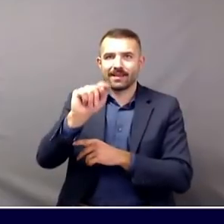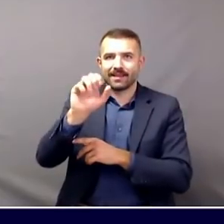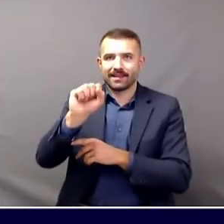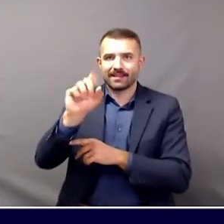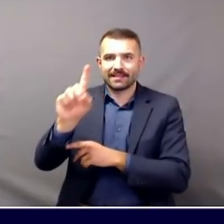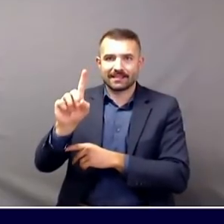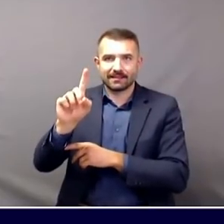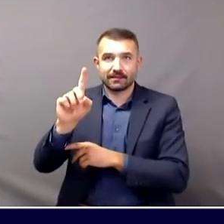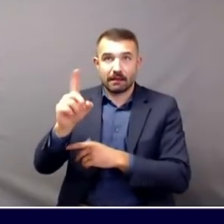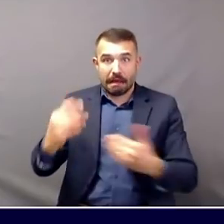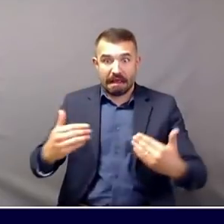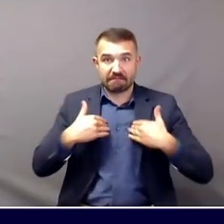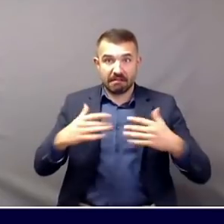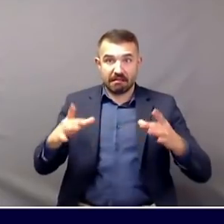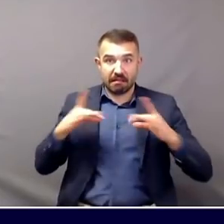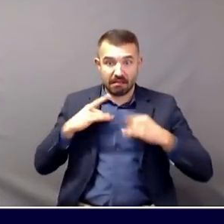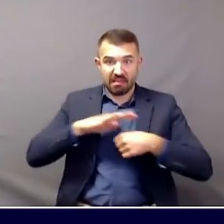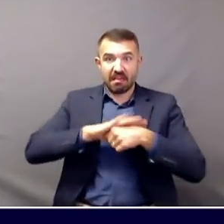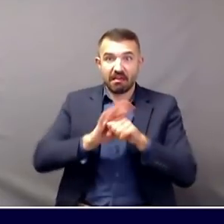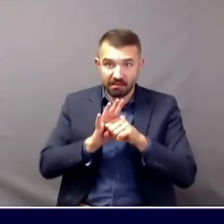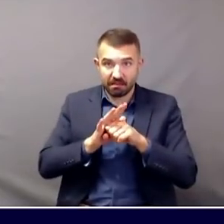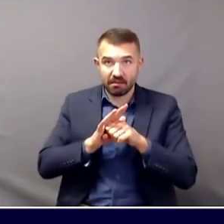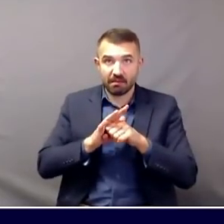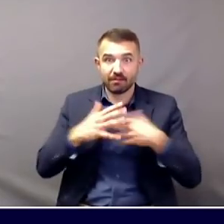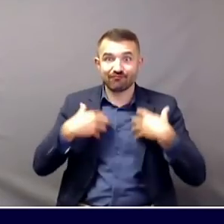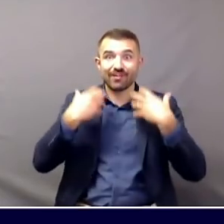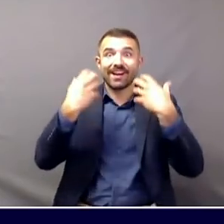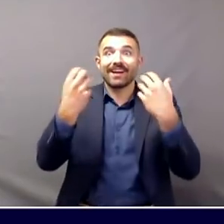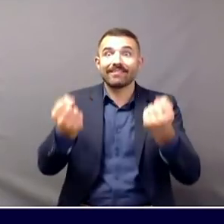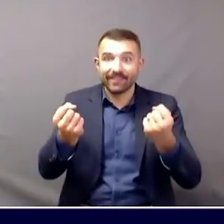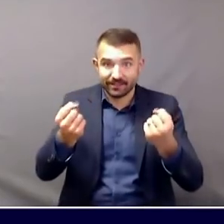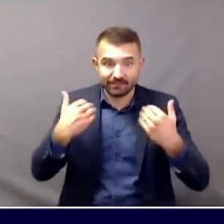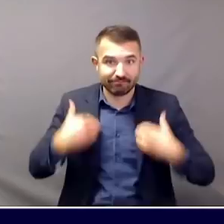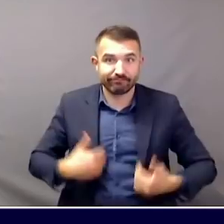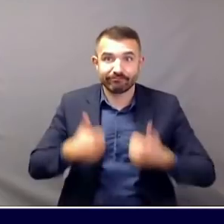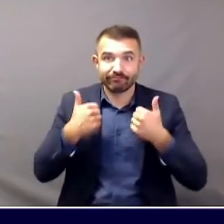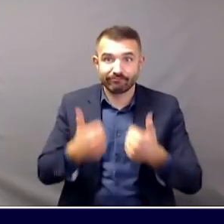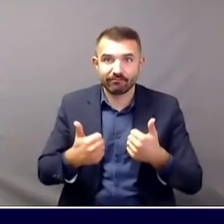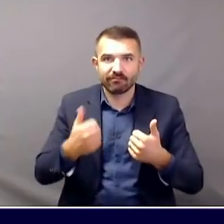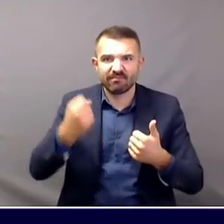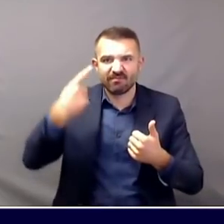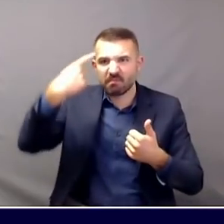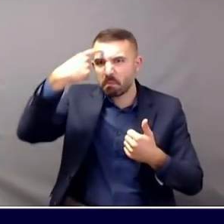that the Maine CDC is aware of, and are you doing anything right now to address this?